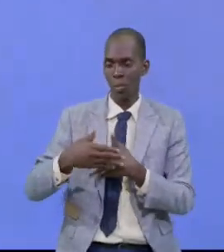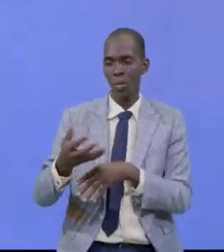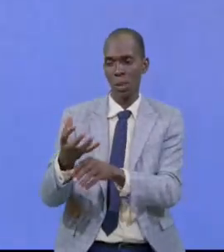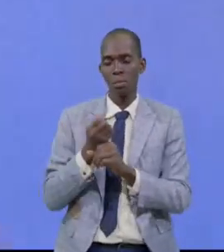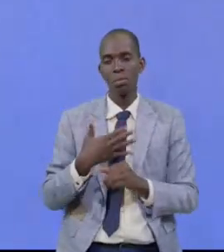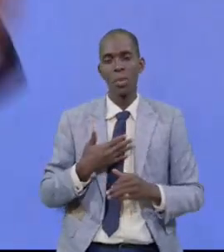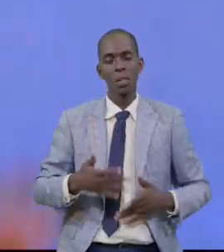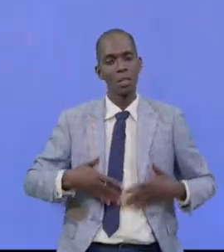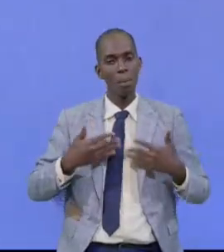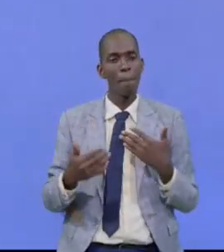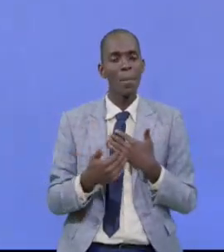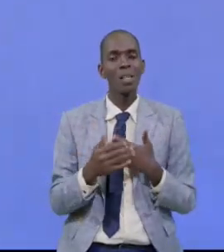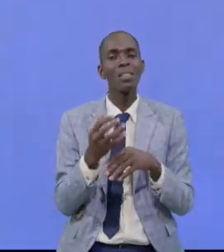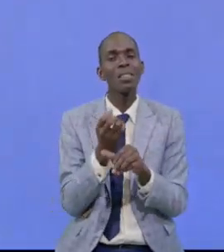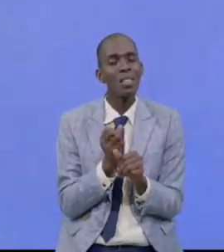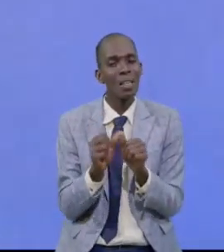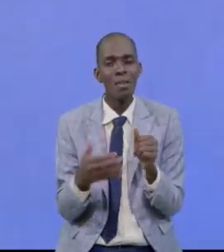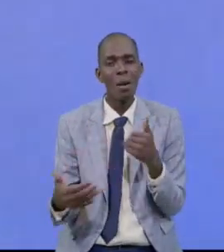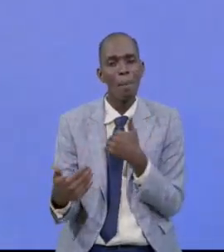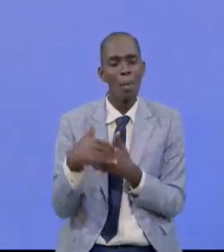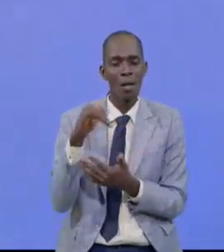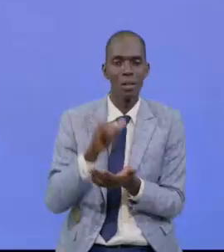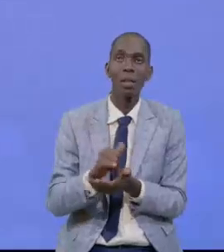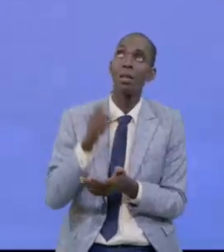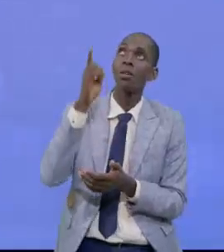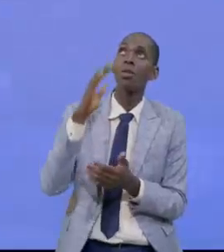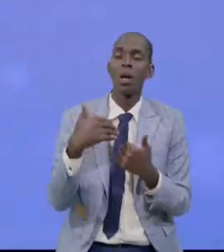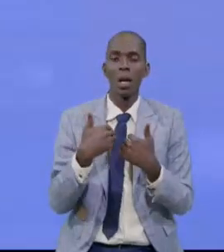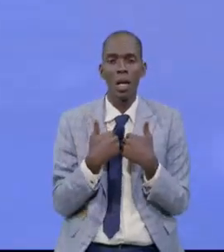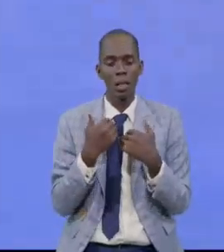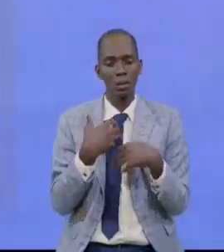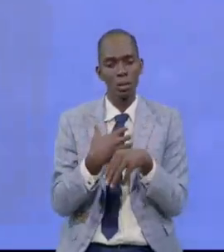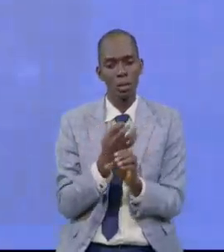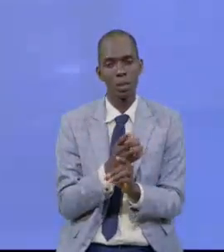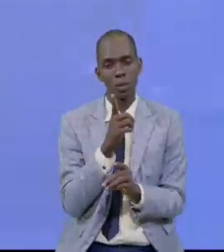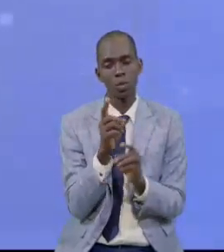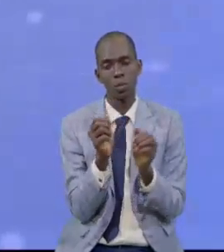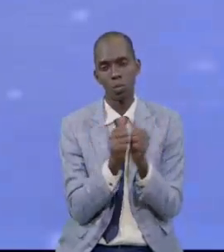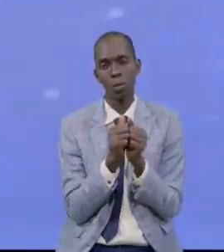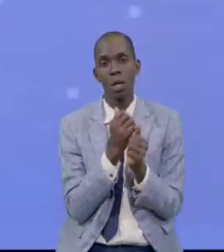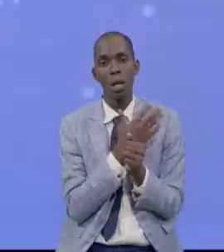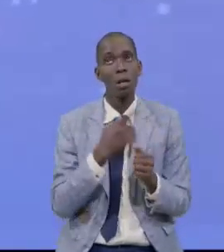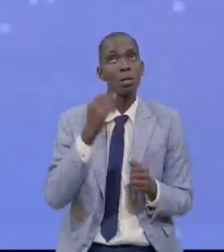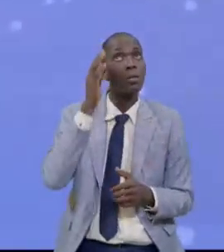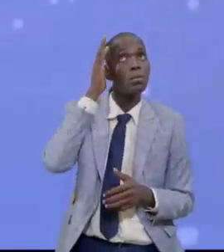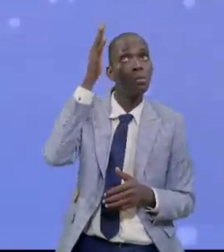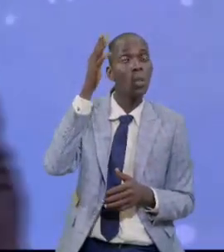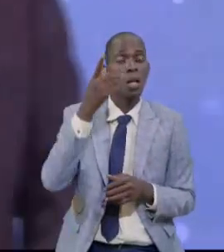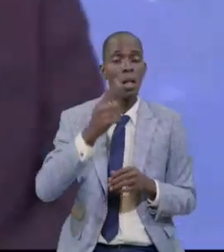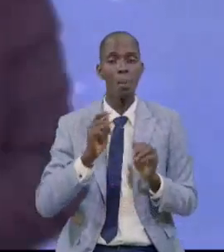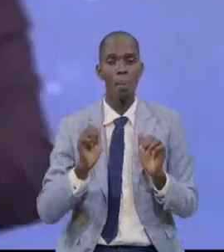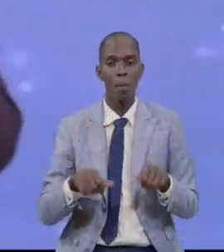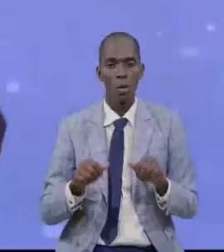the Lord has created you with, and the destiny and the possibilities he wanted for your